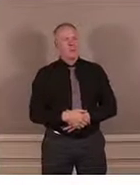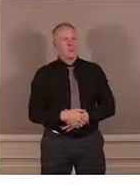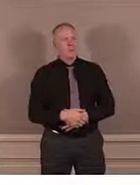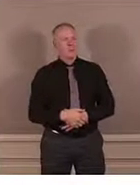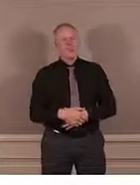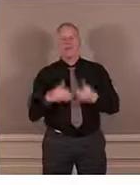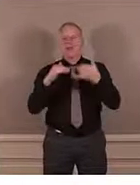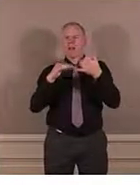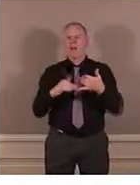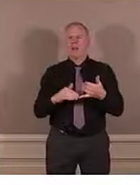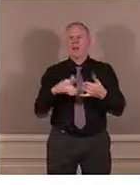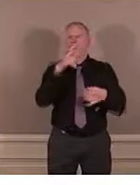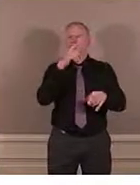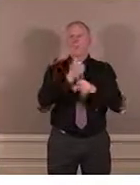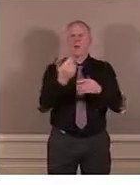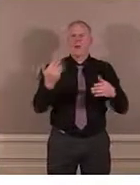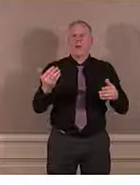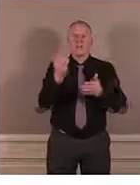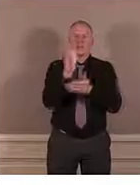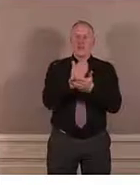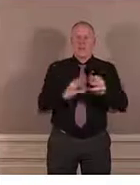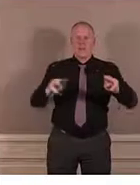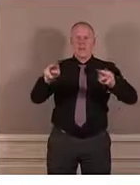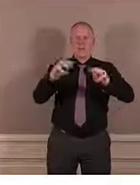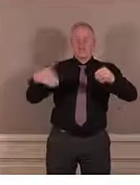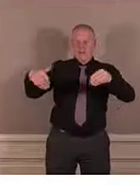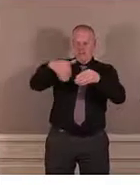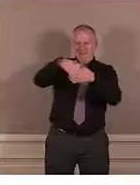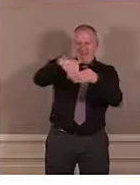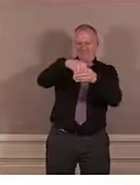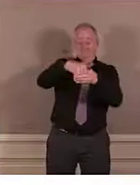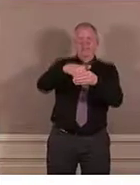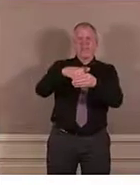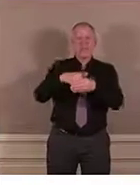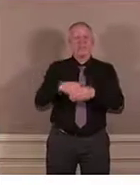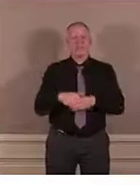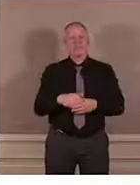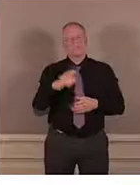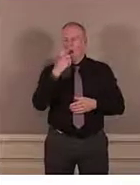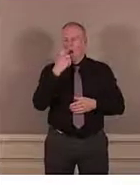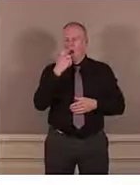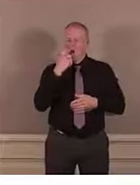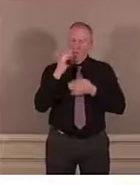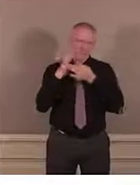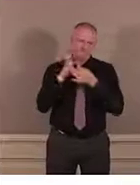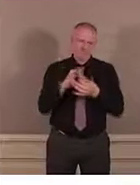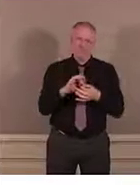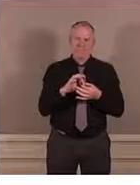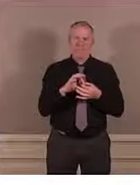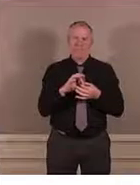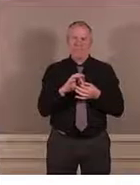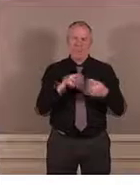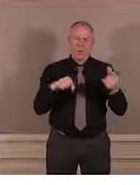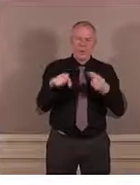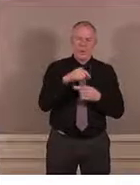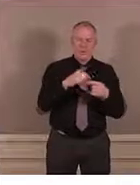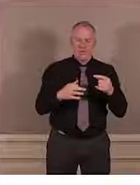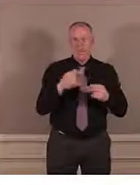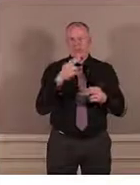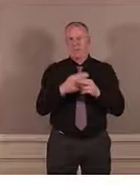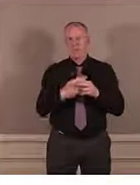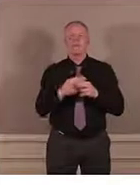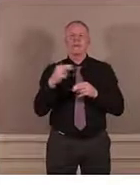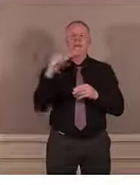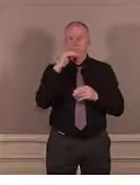And just finally, it's to talk about some of the people at the heart of this. A fundamental premise that we have discovered is quite